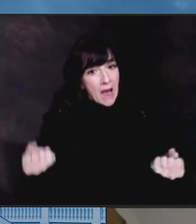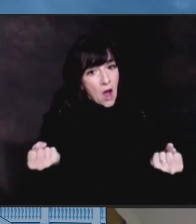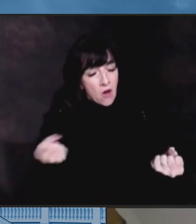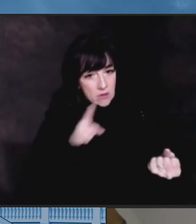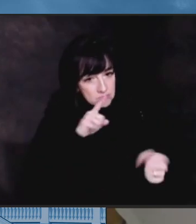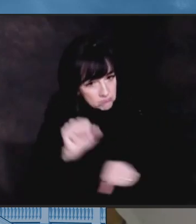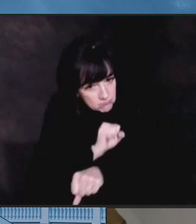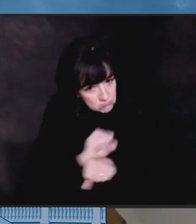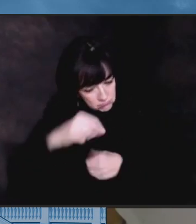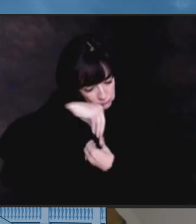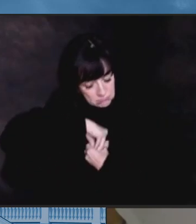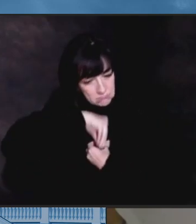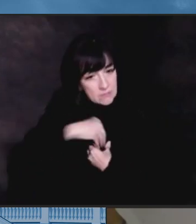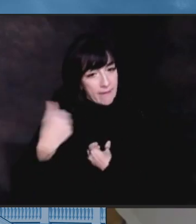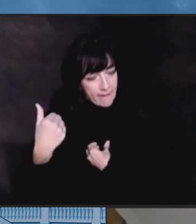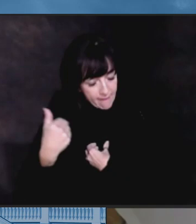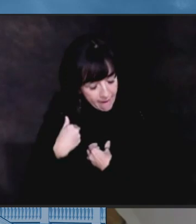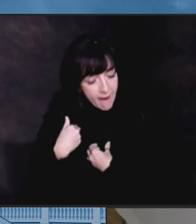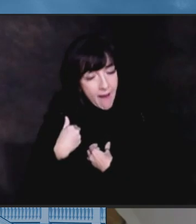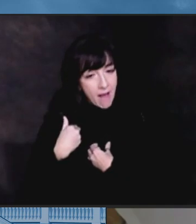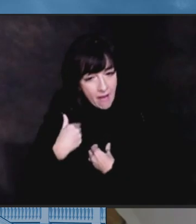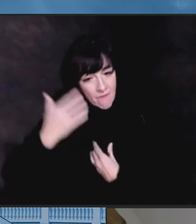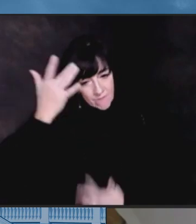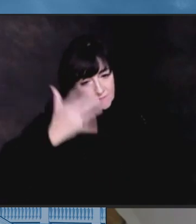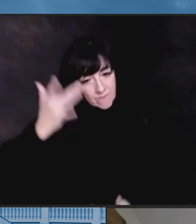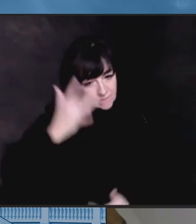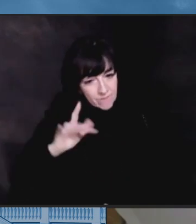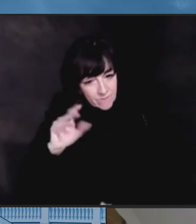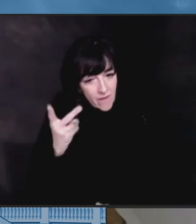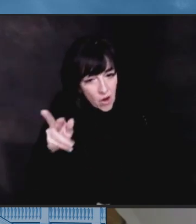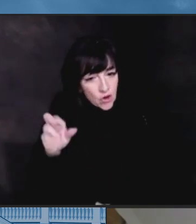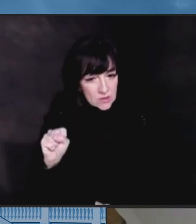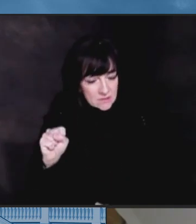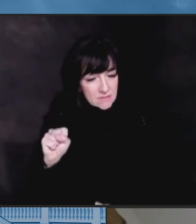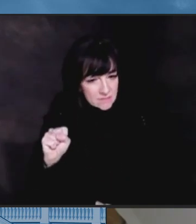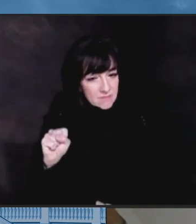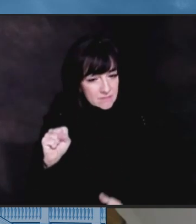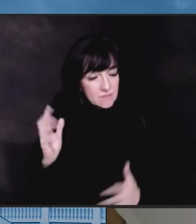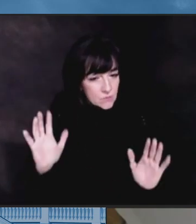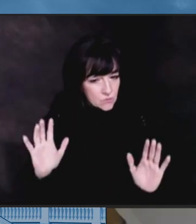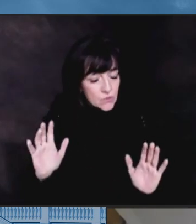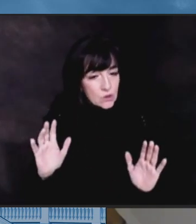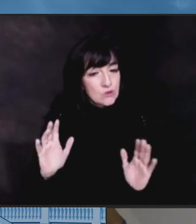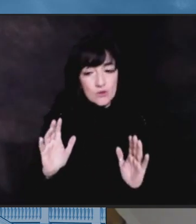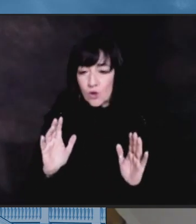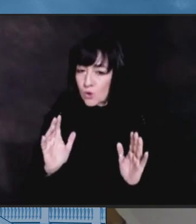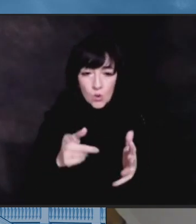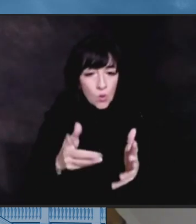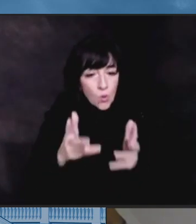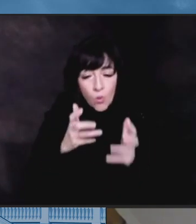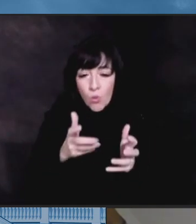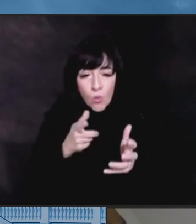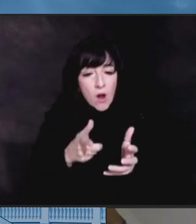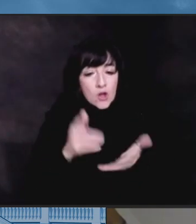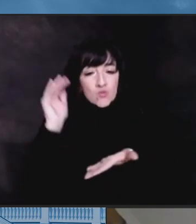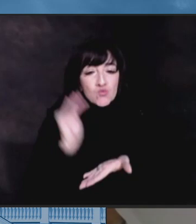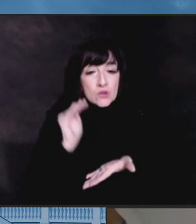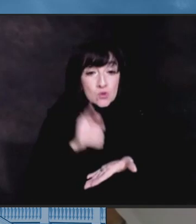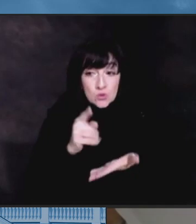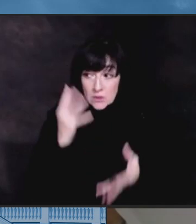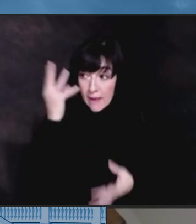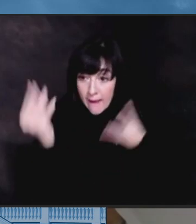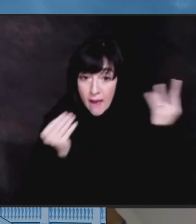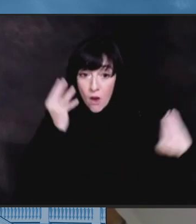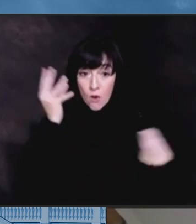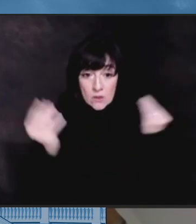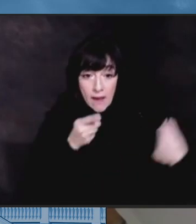keeping socially distanced, and staying at home, and reducing the number of trips that you take, as we said back